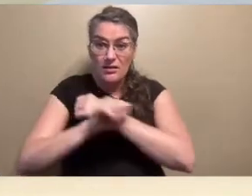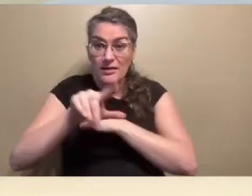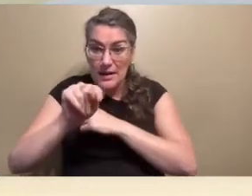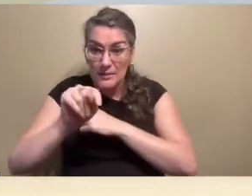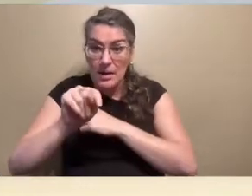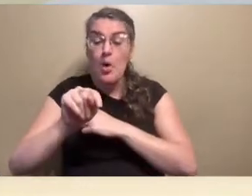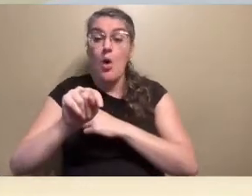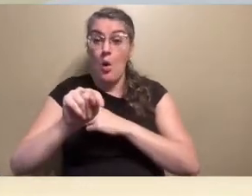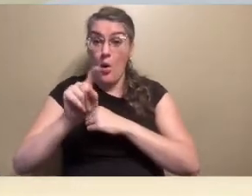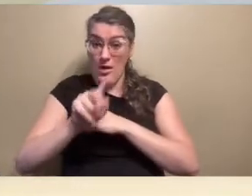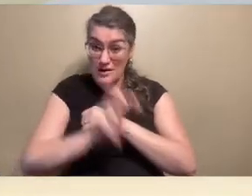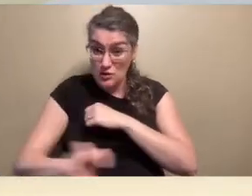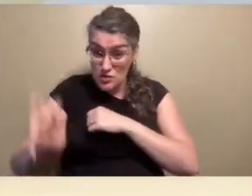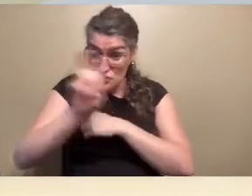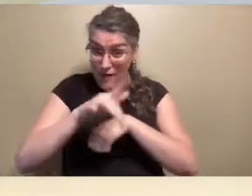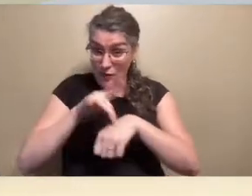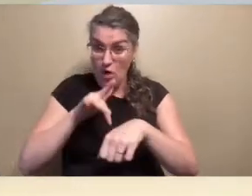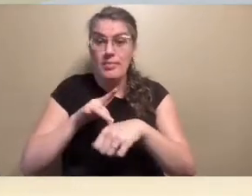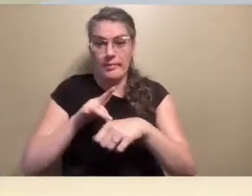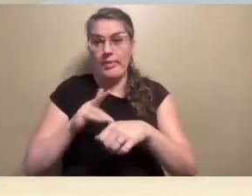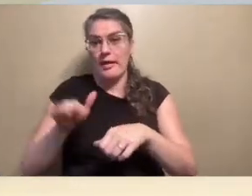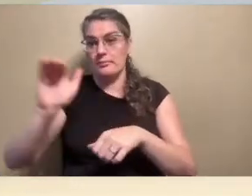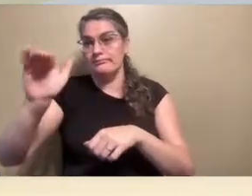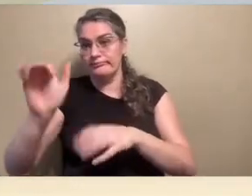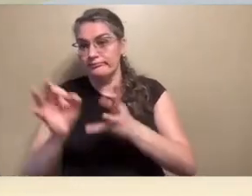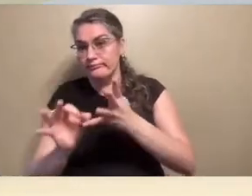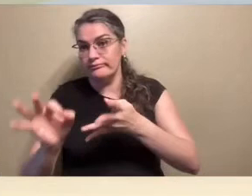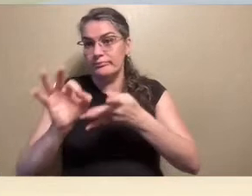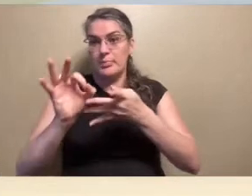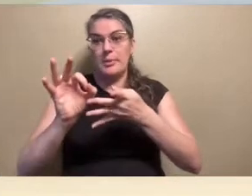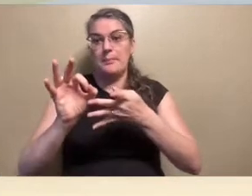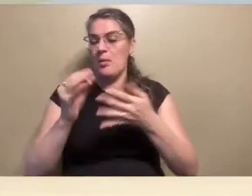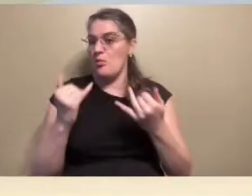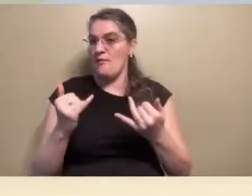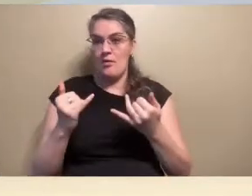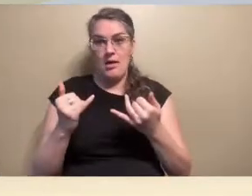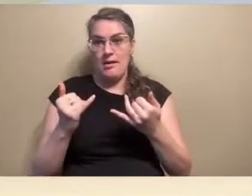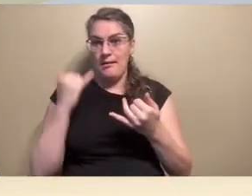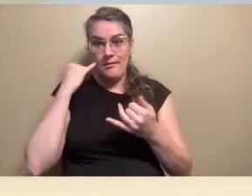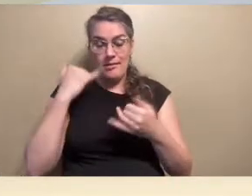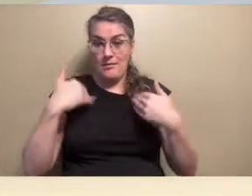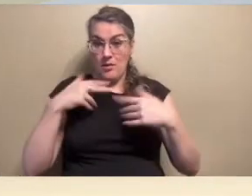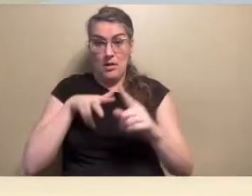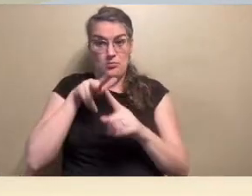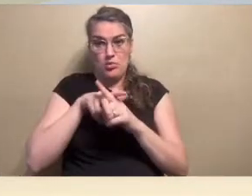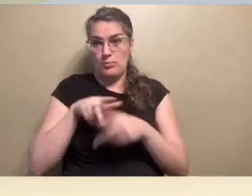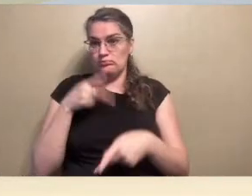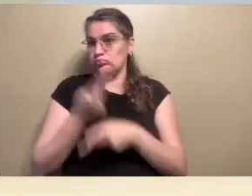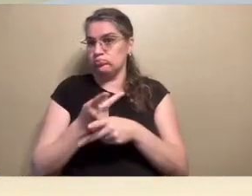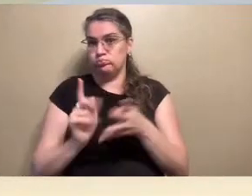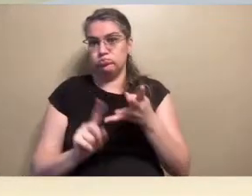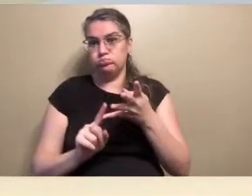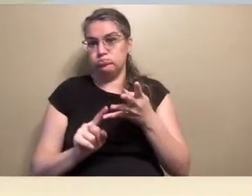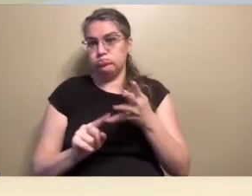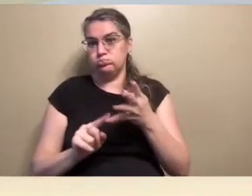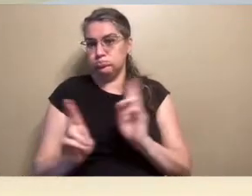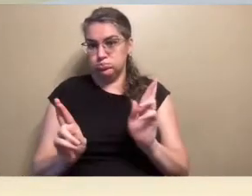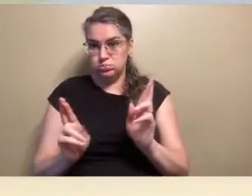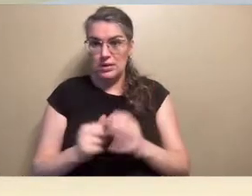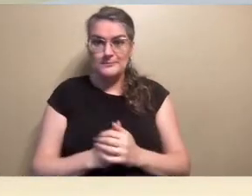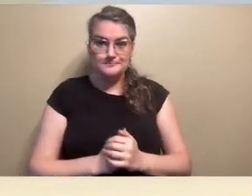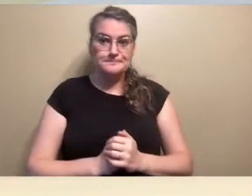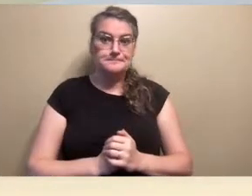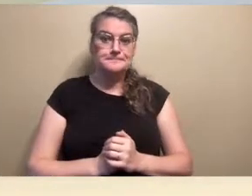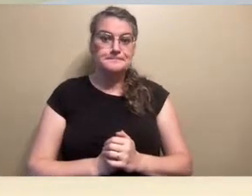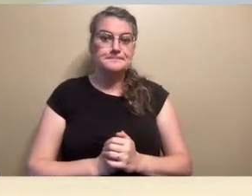I might consider moving that a little bit earlier so that they had that before school. Anyone who